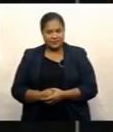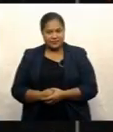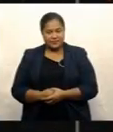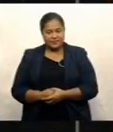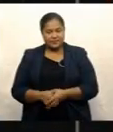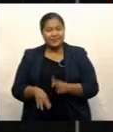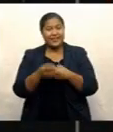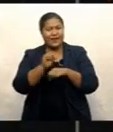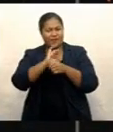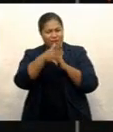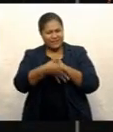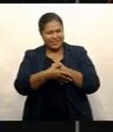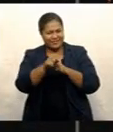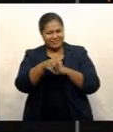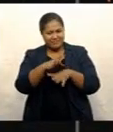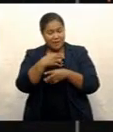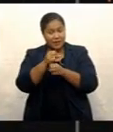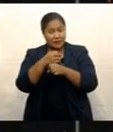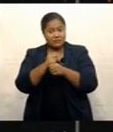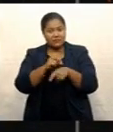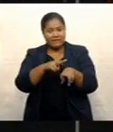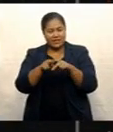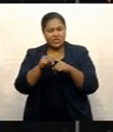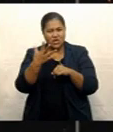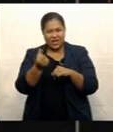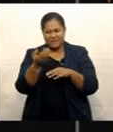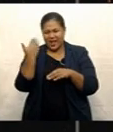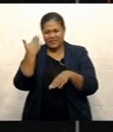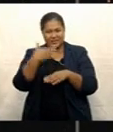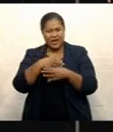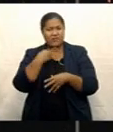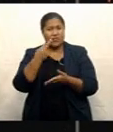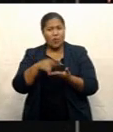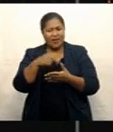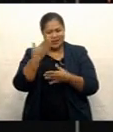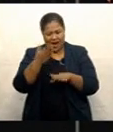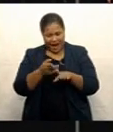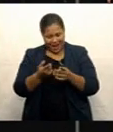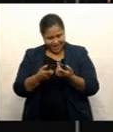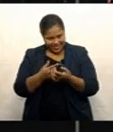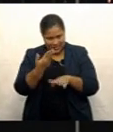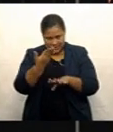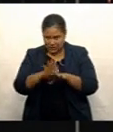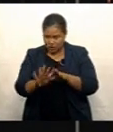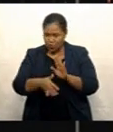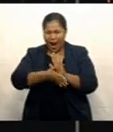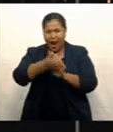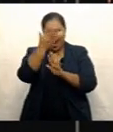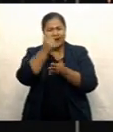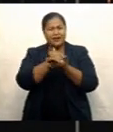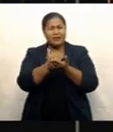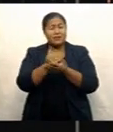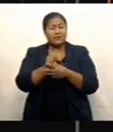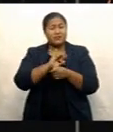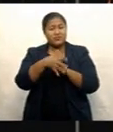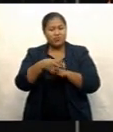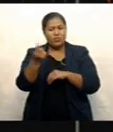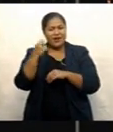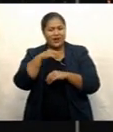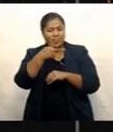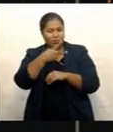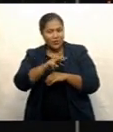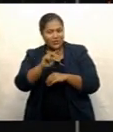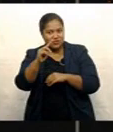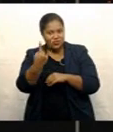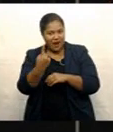In our COVID-19 update, Fiji has last night recorded another new high of COVID-19 cases with